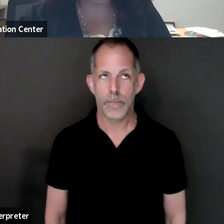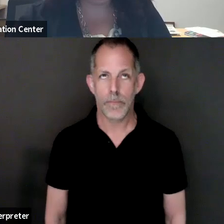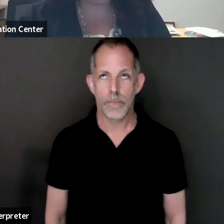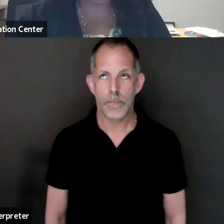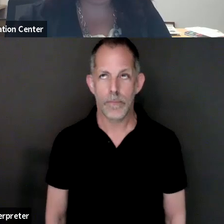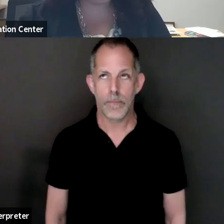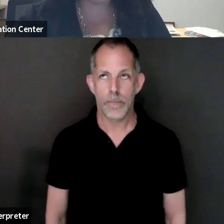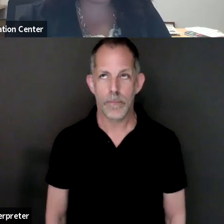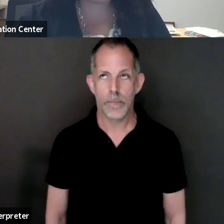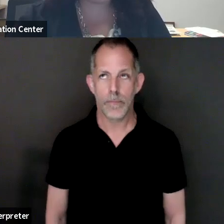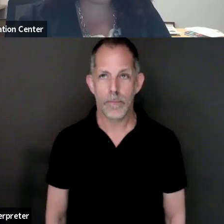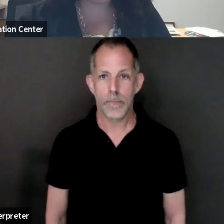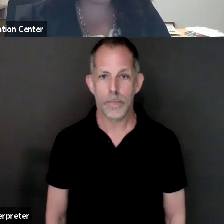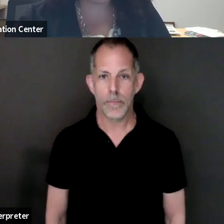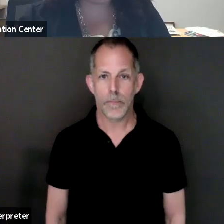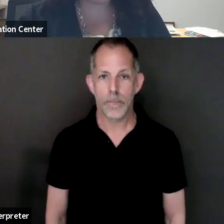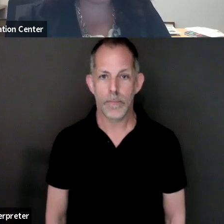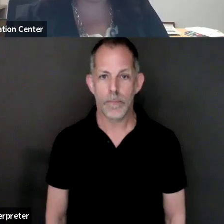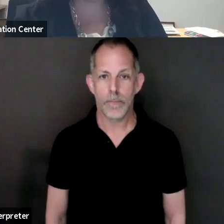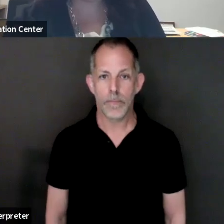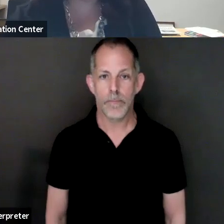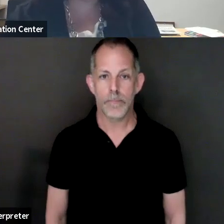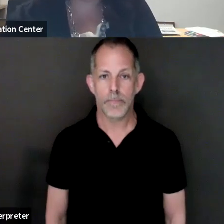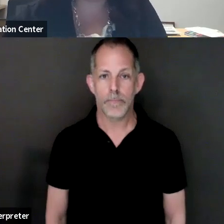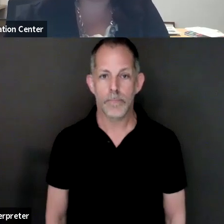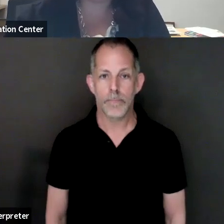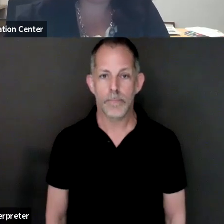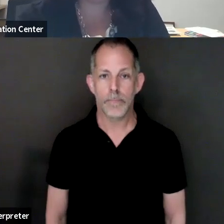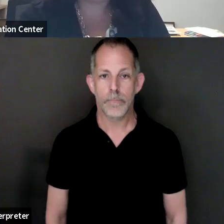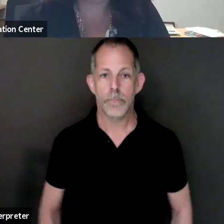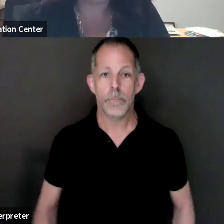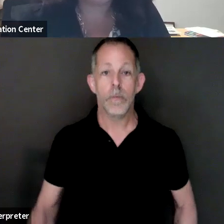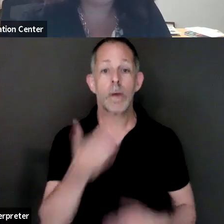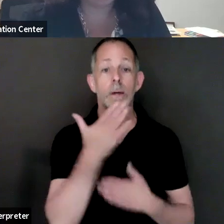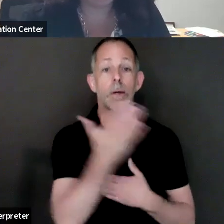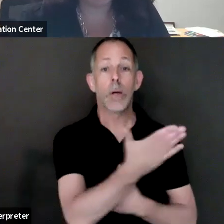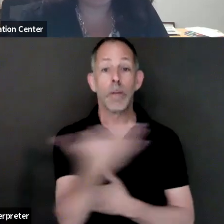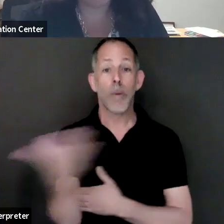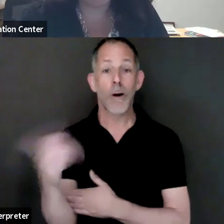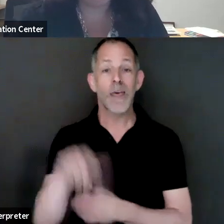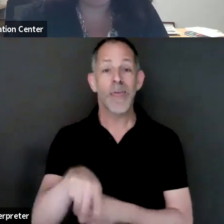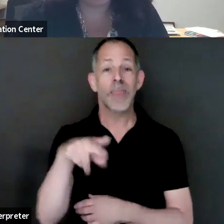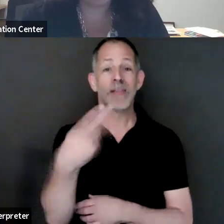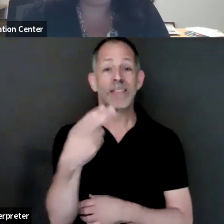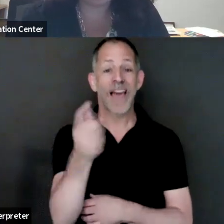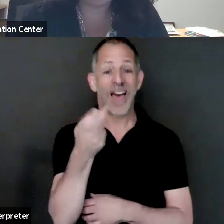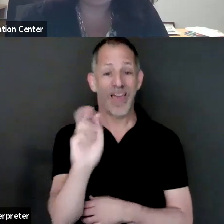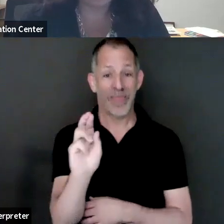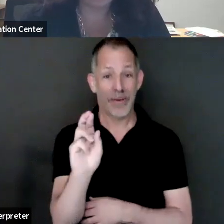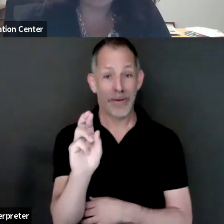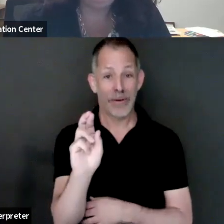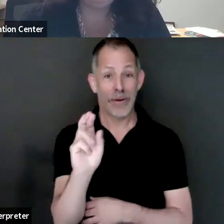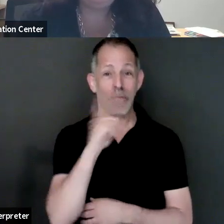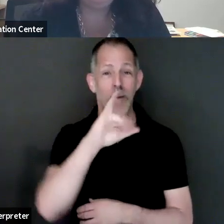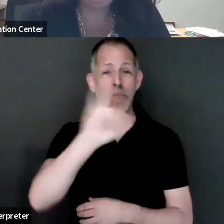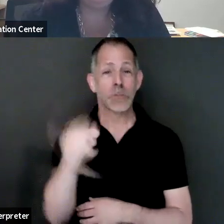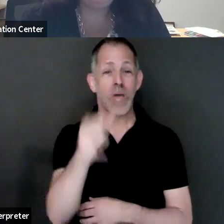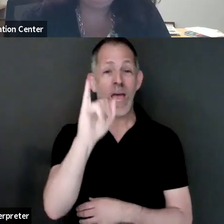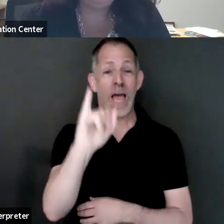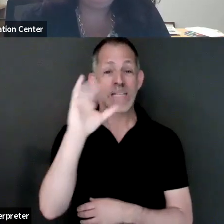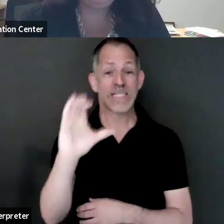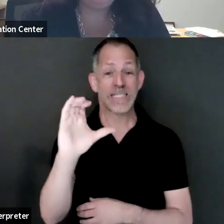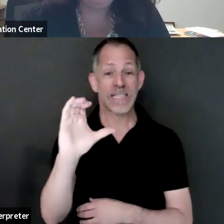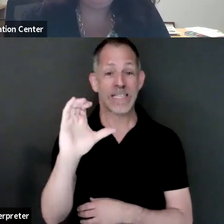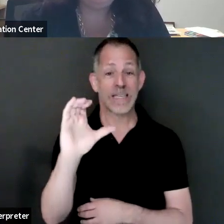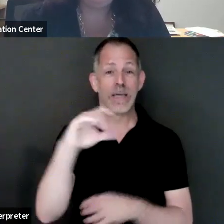Good morning, everybody. This is Heather Thomas with the Joint Information Center for Snohomish County's response to COVID-19. I'm going to take a